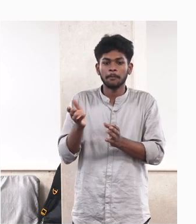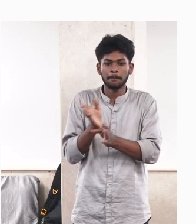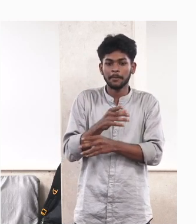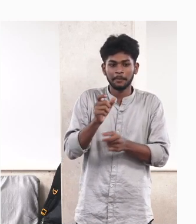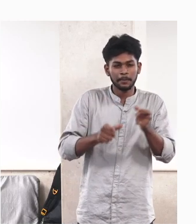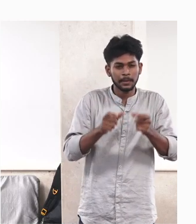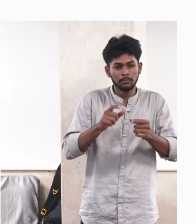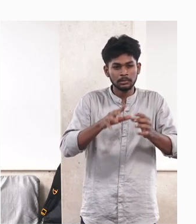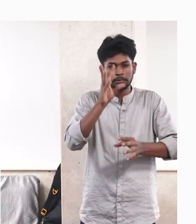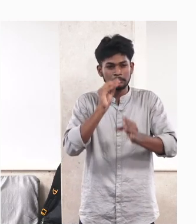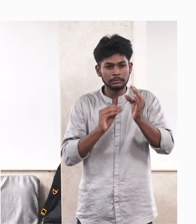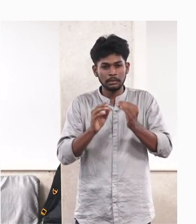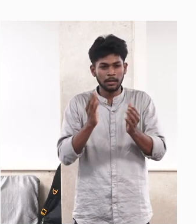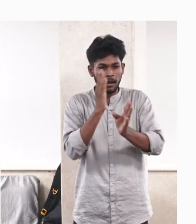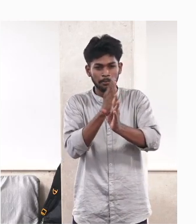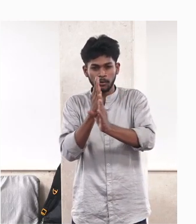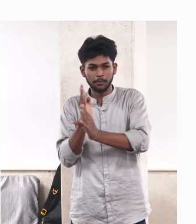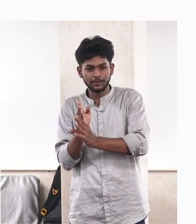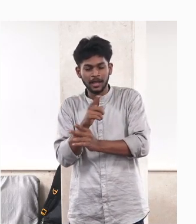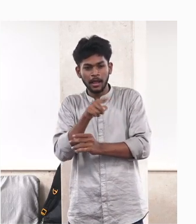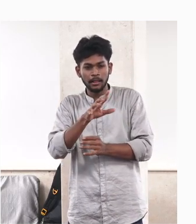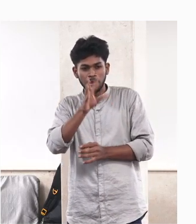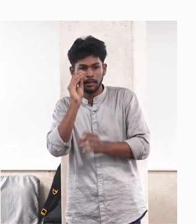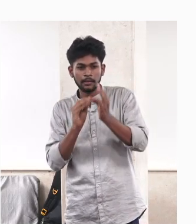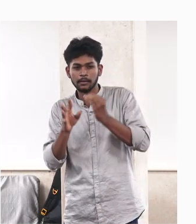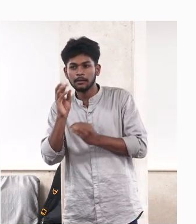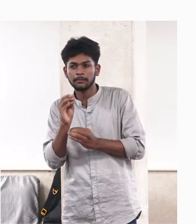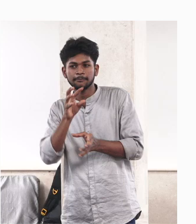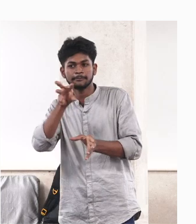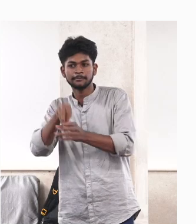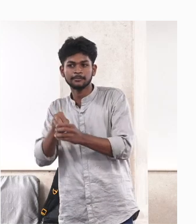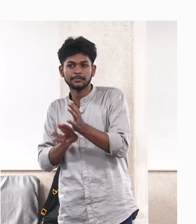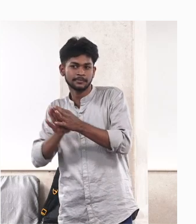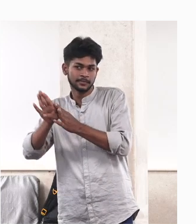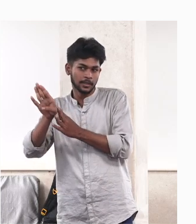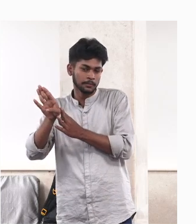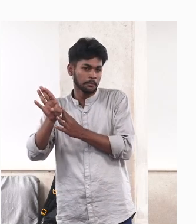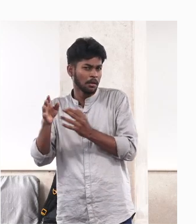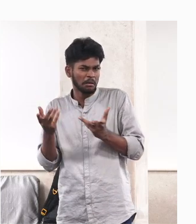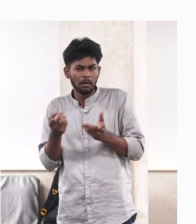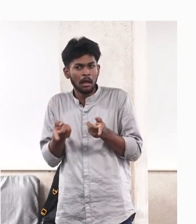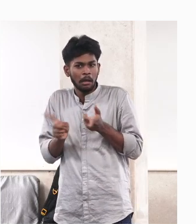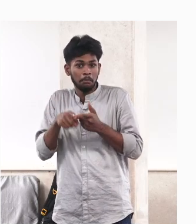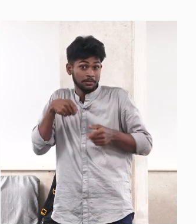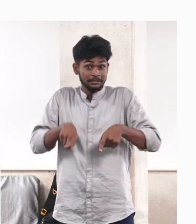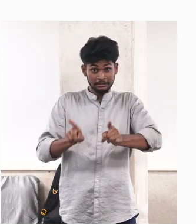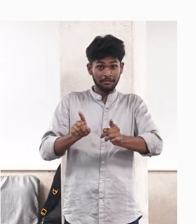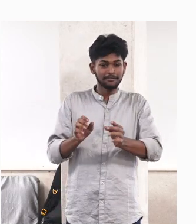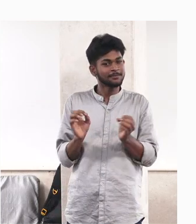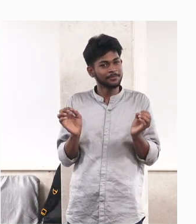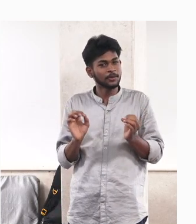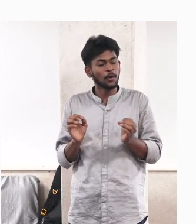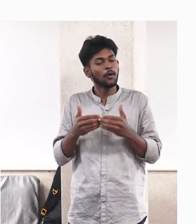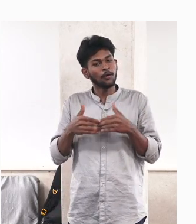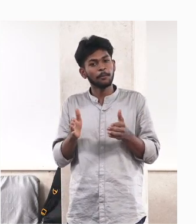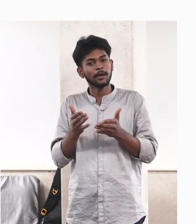other approaches. I think it's not a coincidence that open dialogue